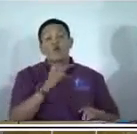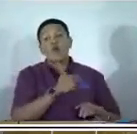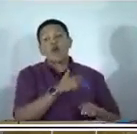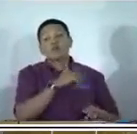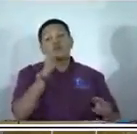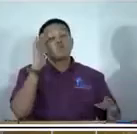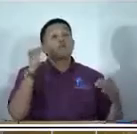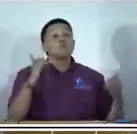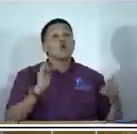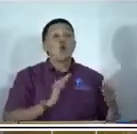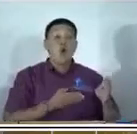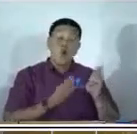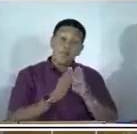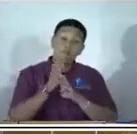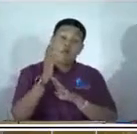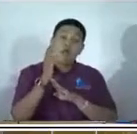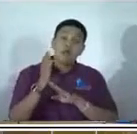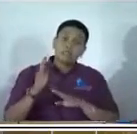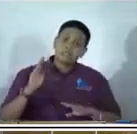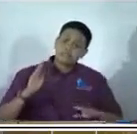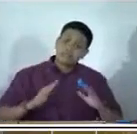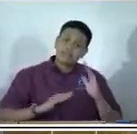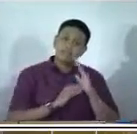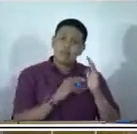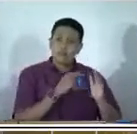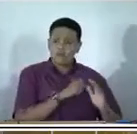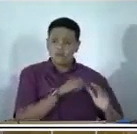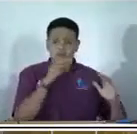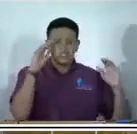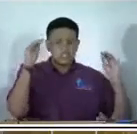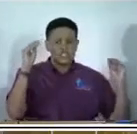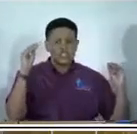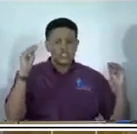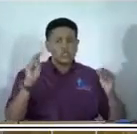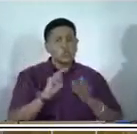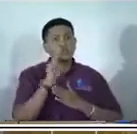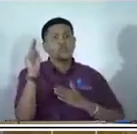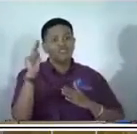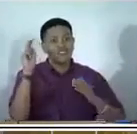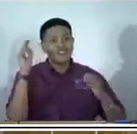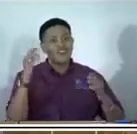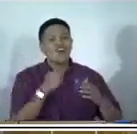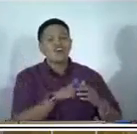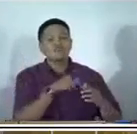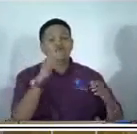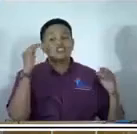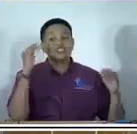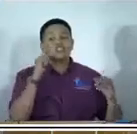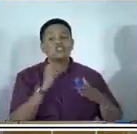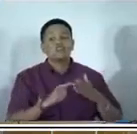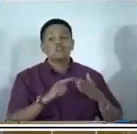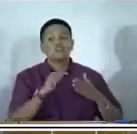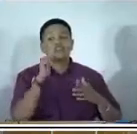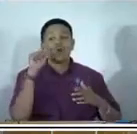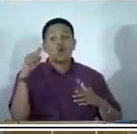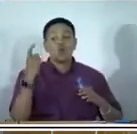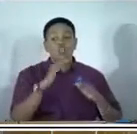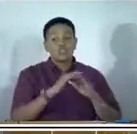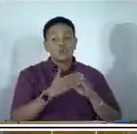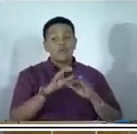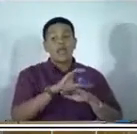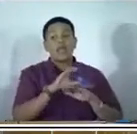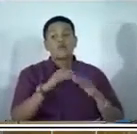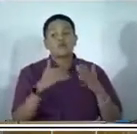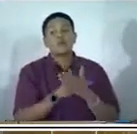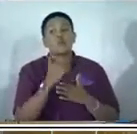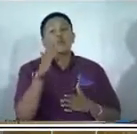our primary tertiary level hospital for teaching and research, serving not just Jamaica but the Caribbean, is going to have a new look in the years to come